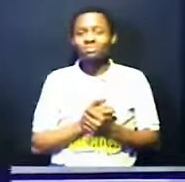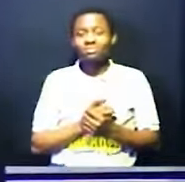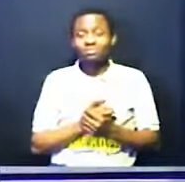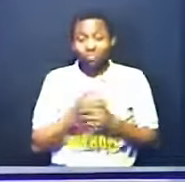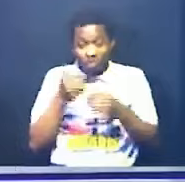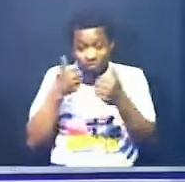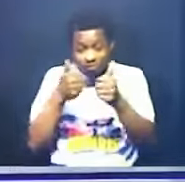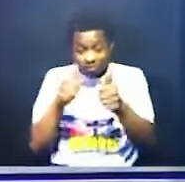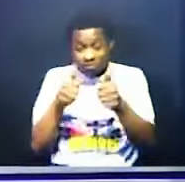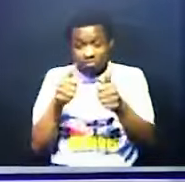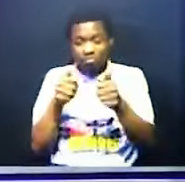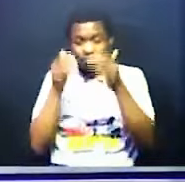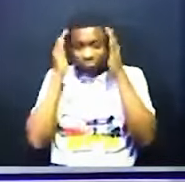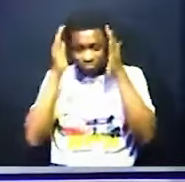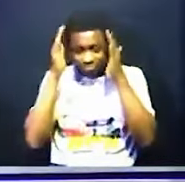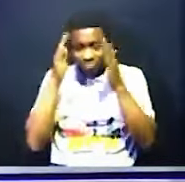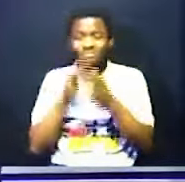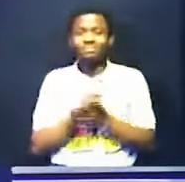here? So Udimechi.